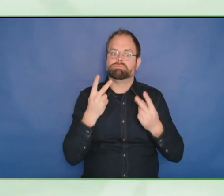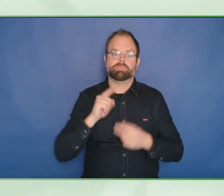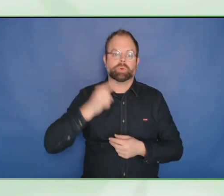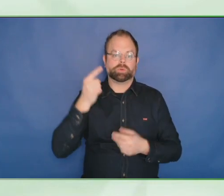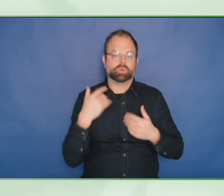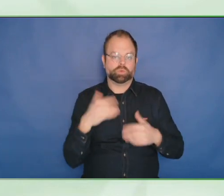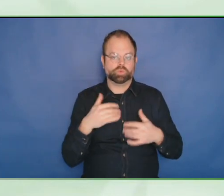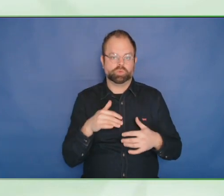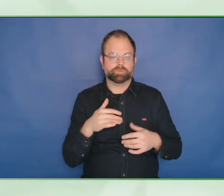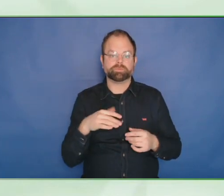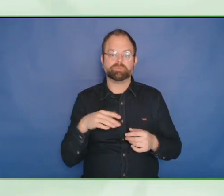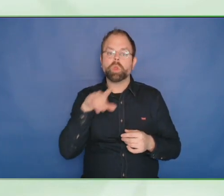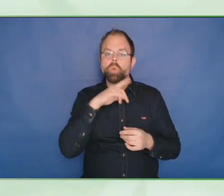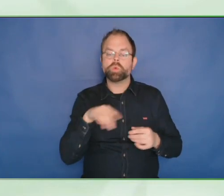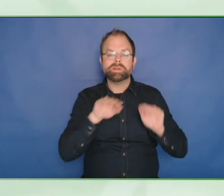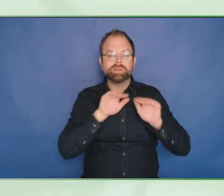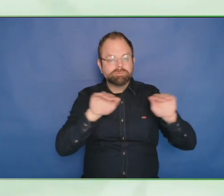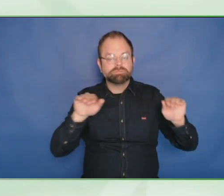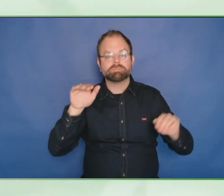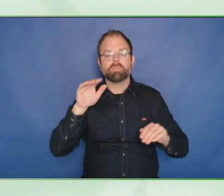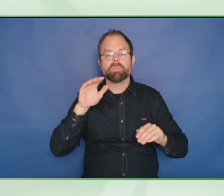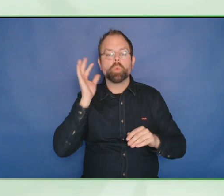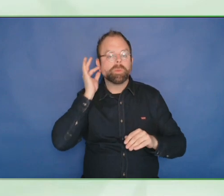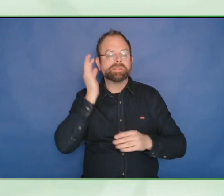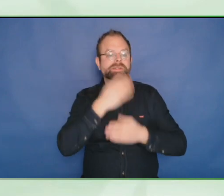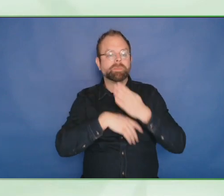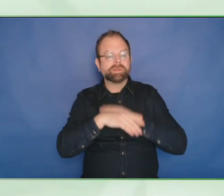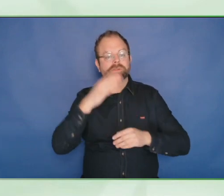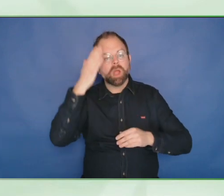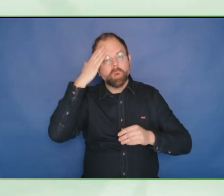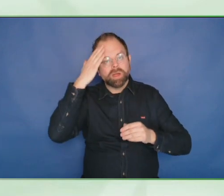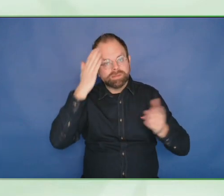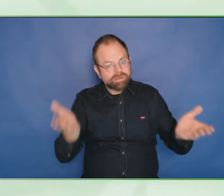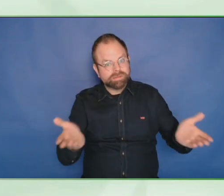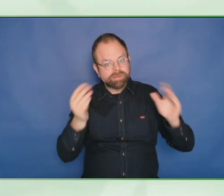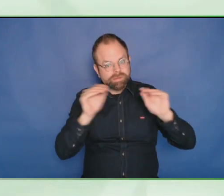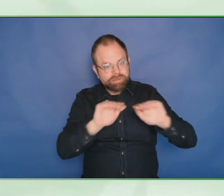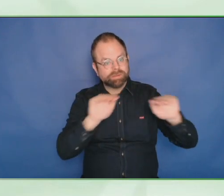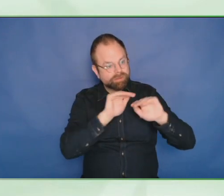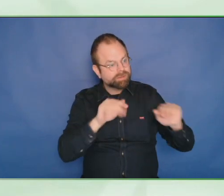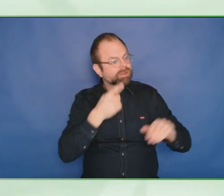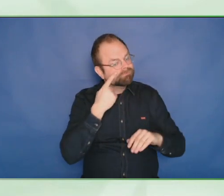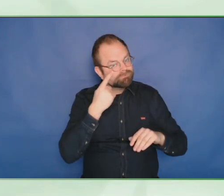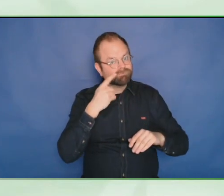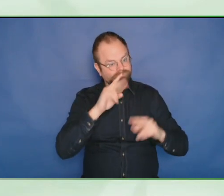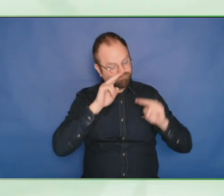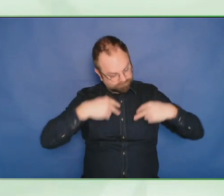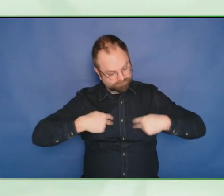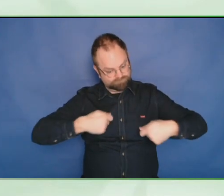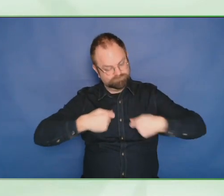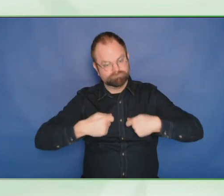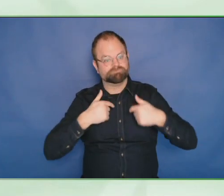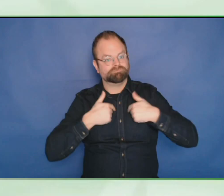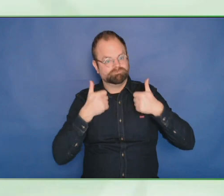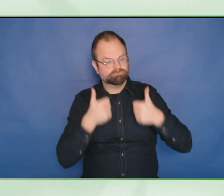We provide also childcare because we want a woman to fully be like a mother, but also